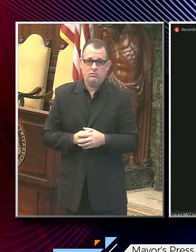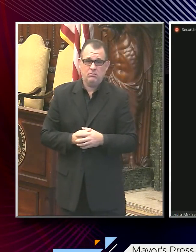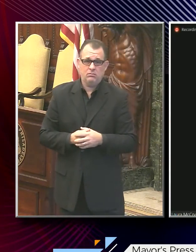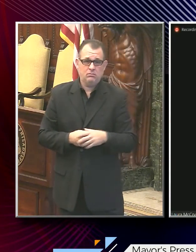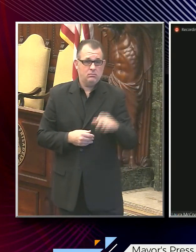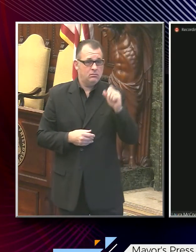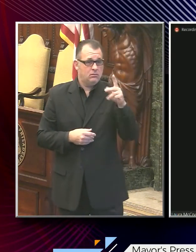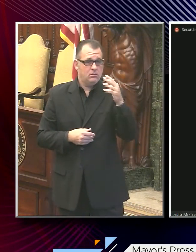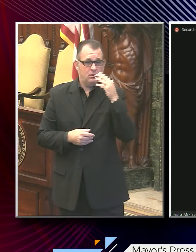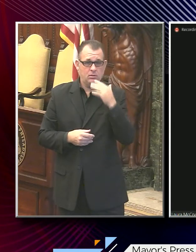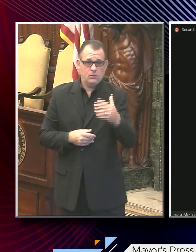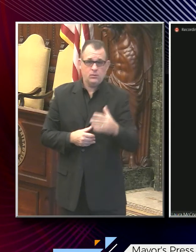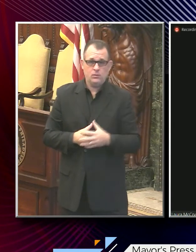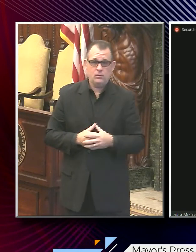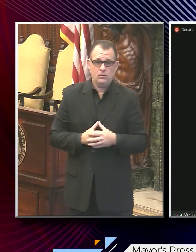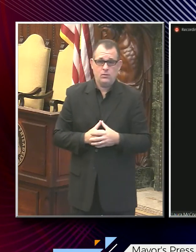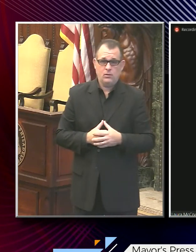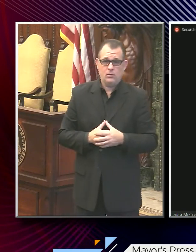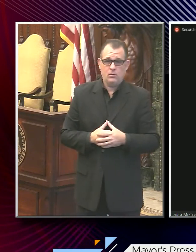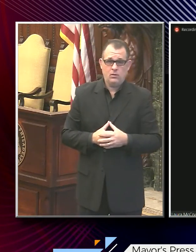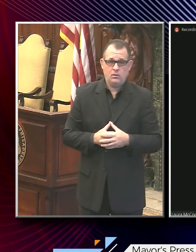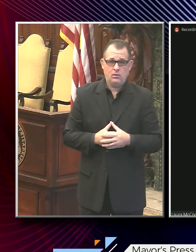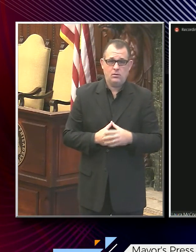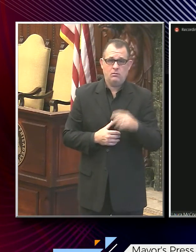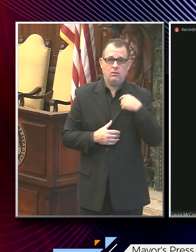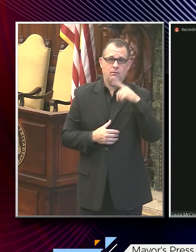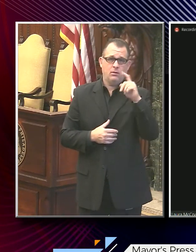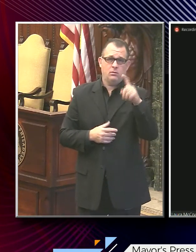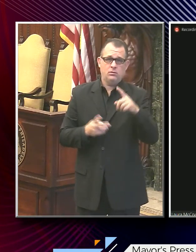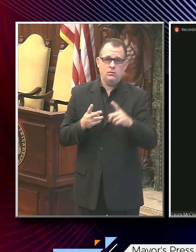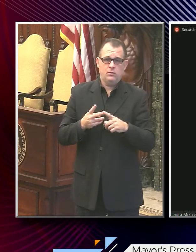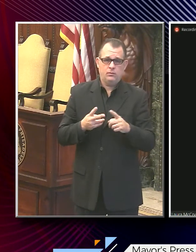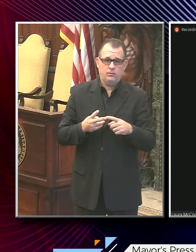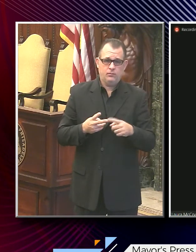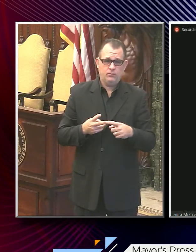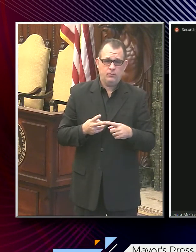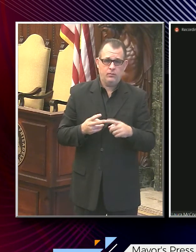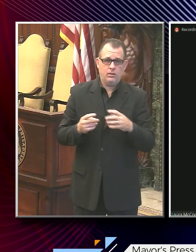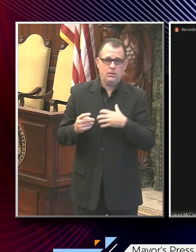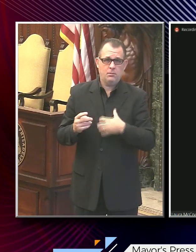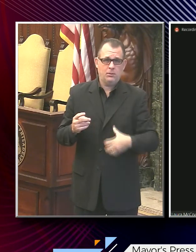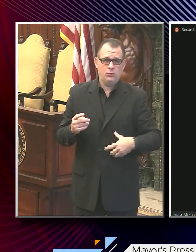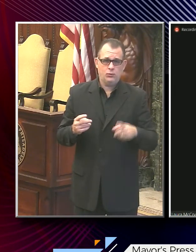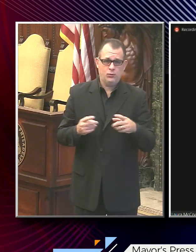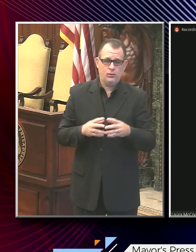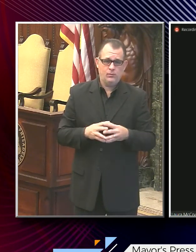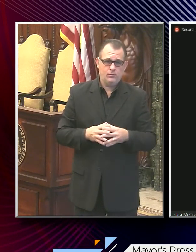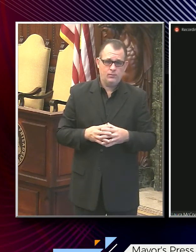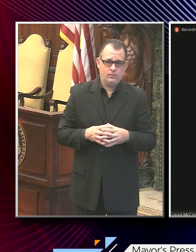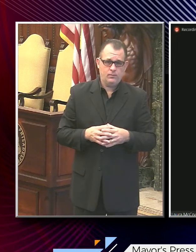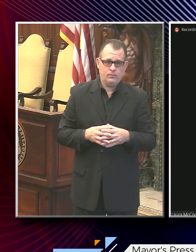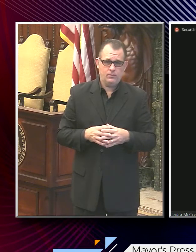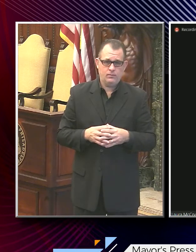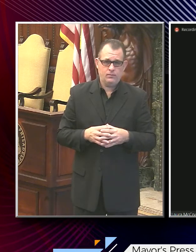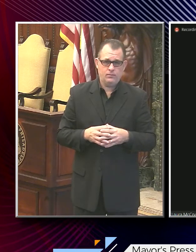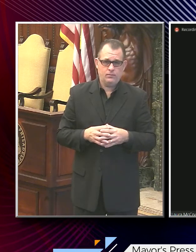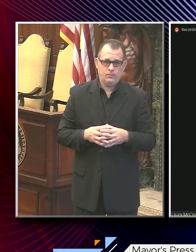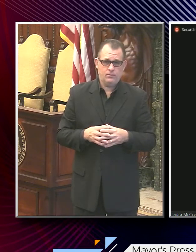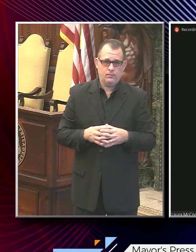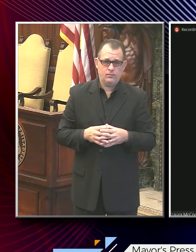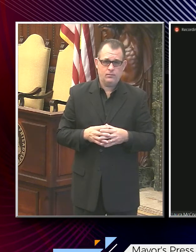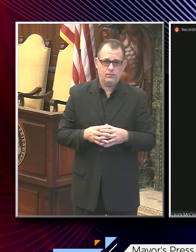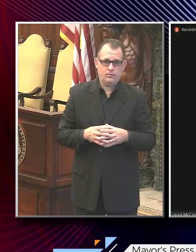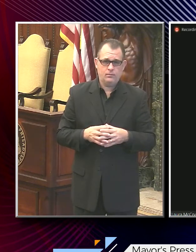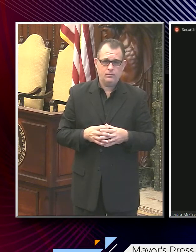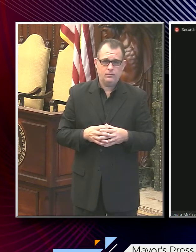Okay, thank you. And I also have a couple questions for Mayor Kenny. With news that the